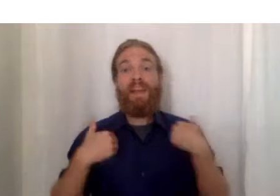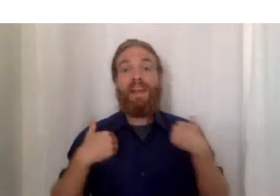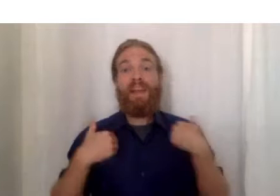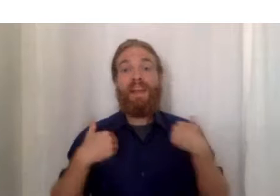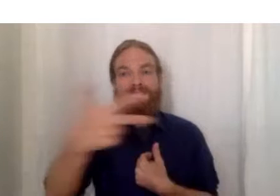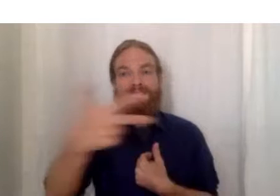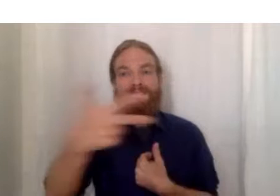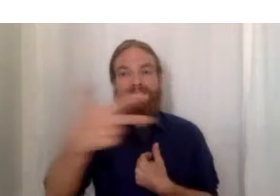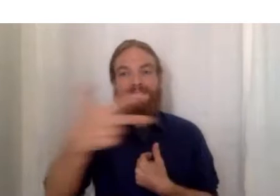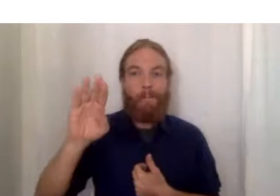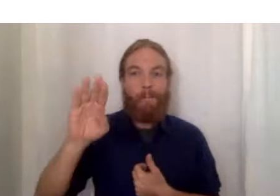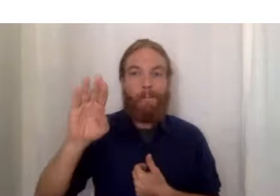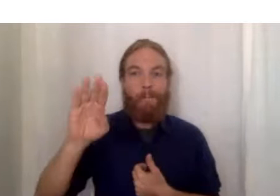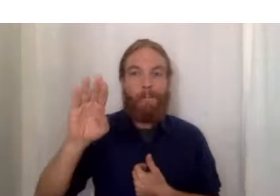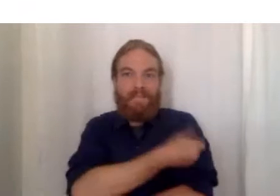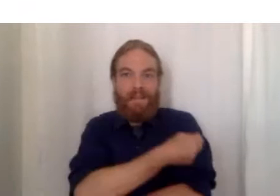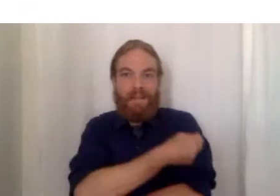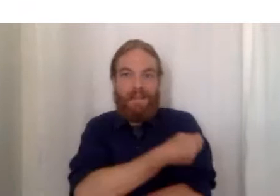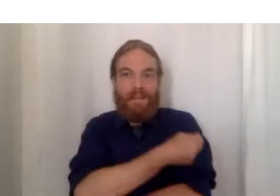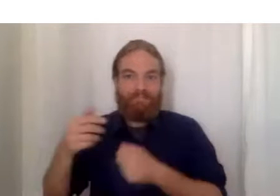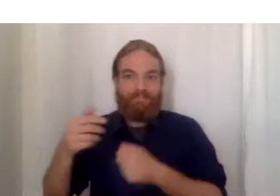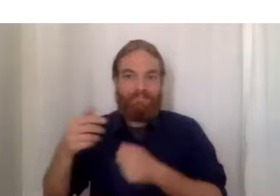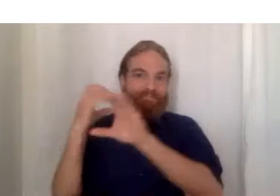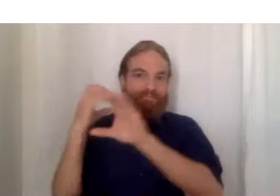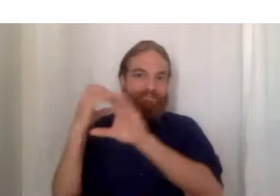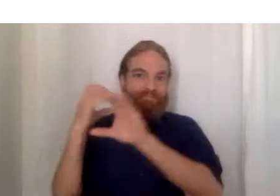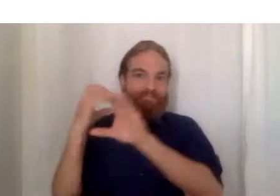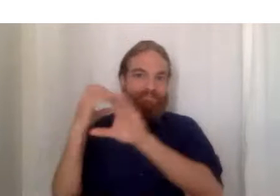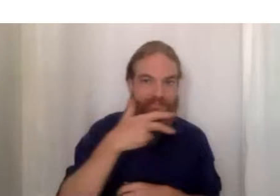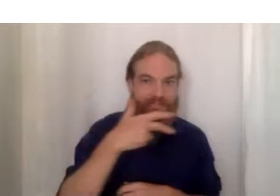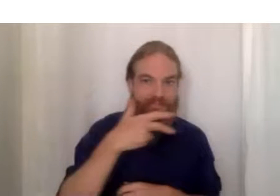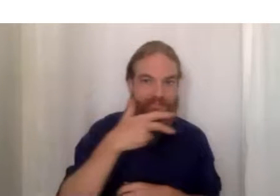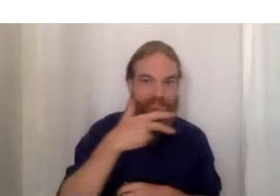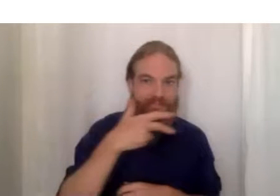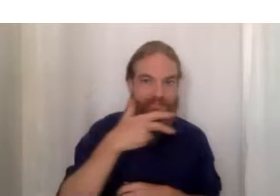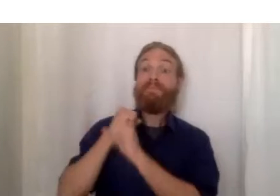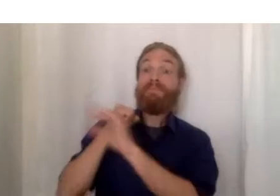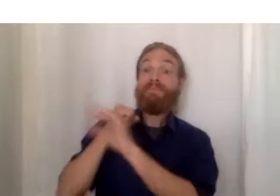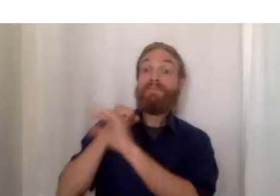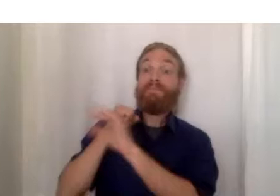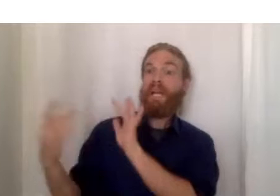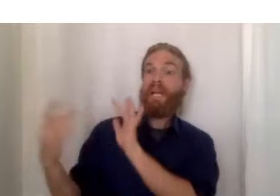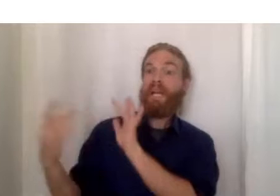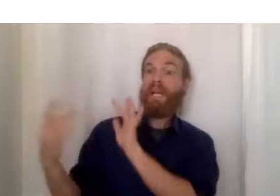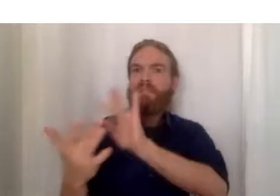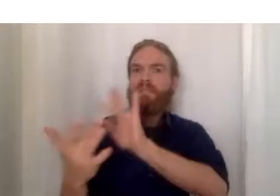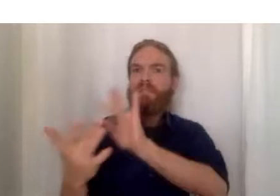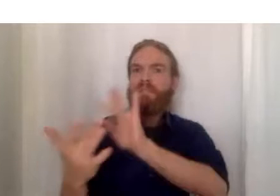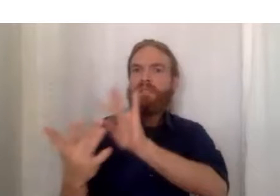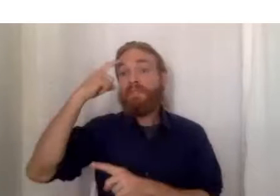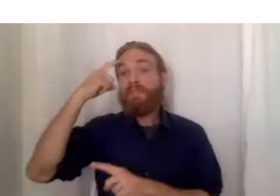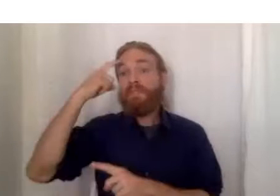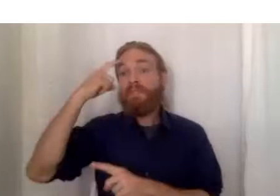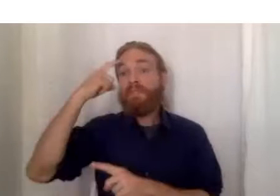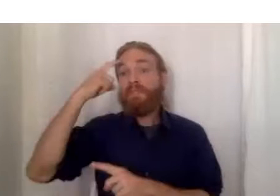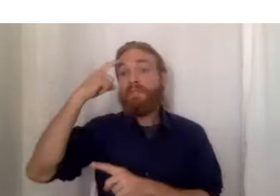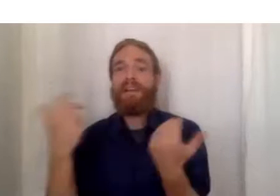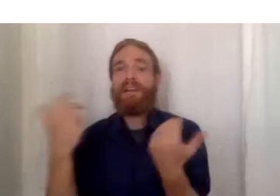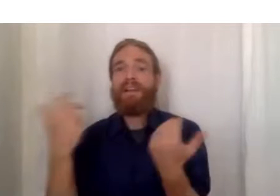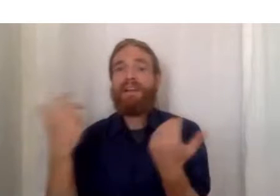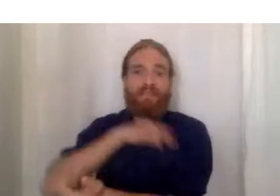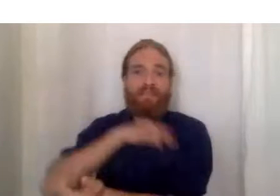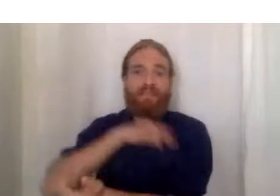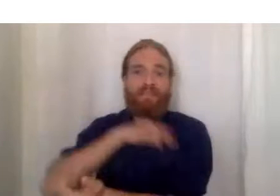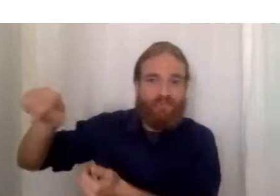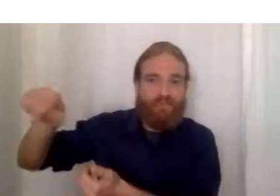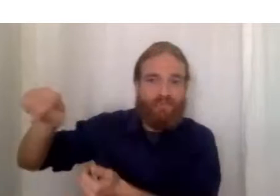continuing to do outreach to behavioral health hospitals and long-term care facilities for residents and staff to offer